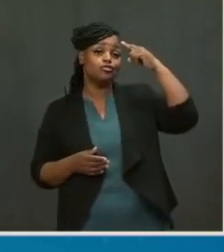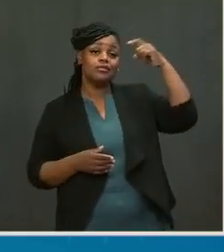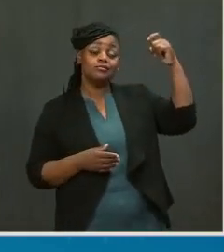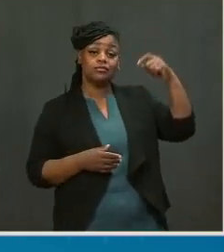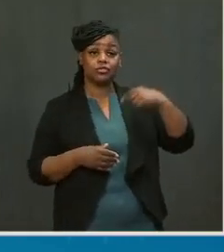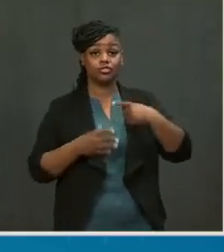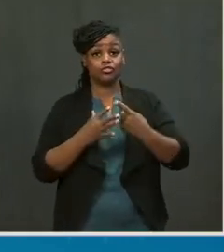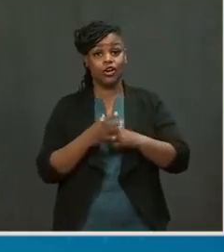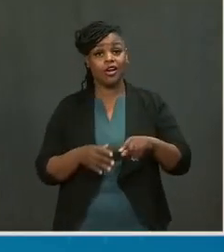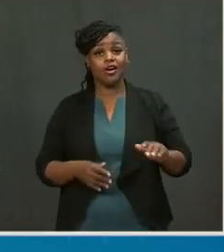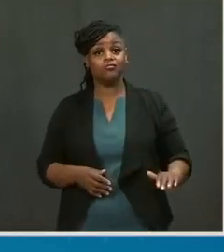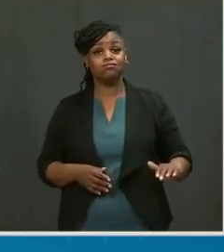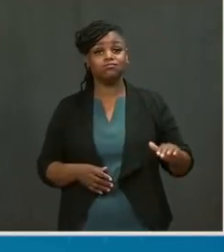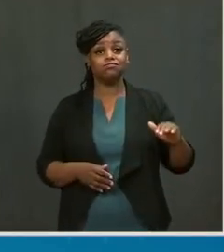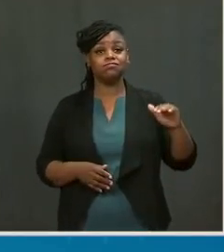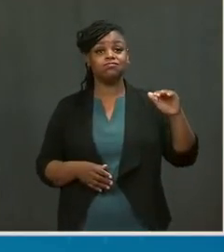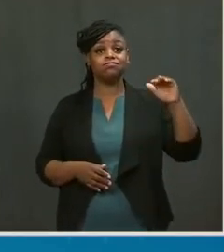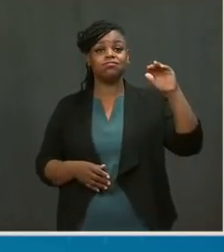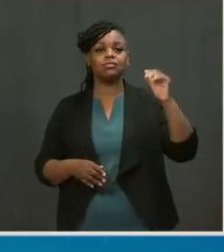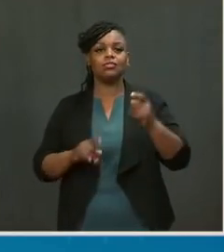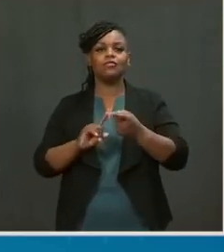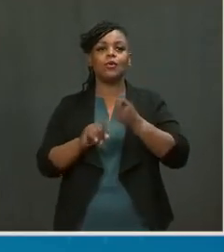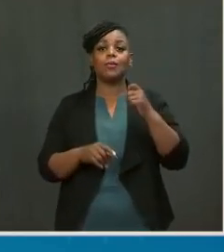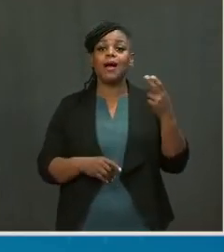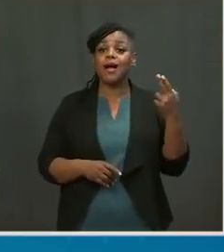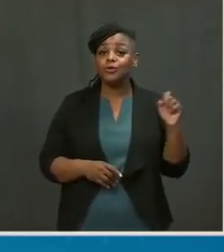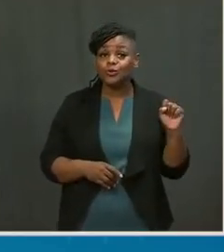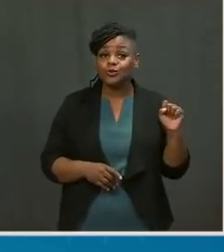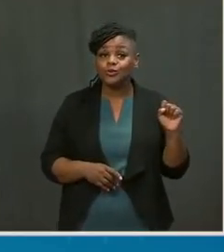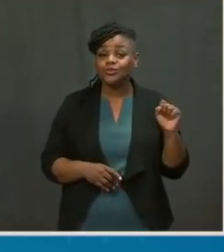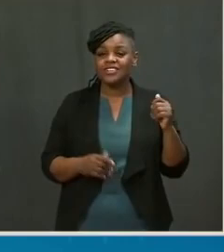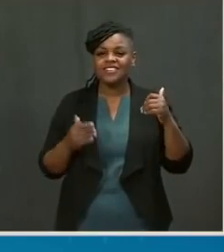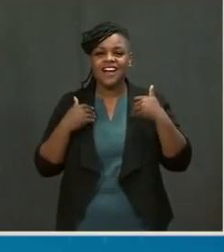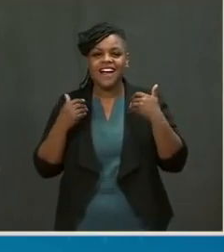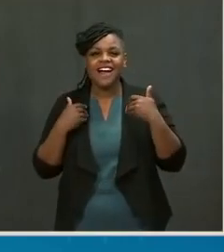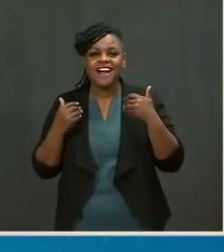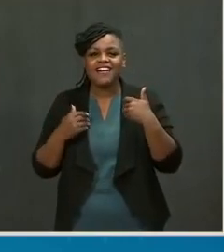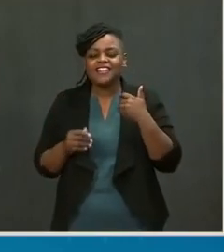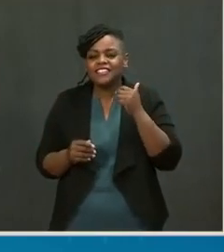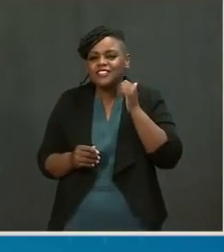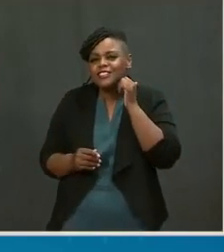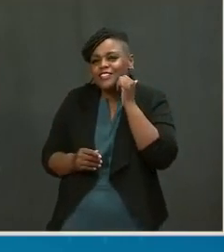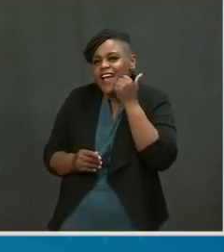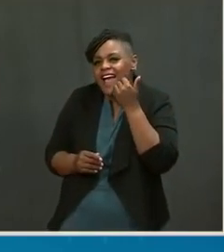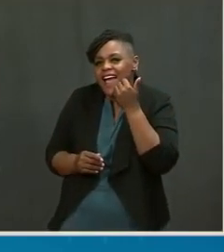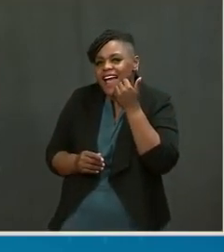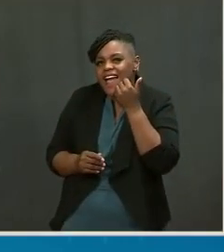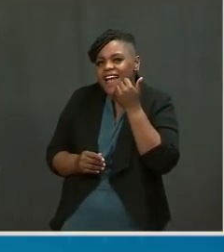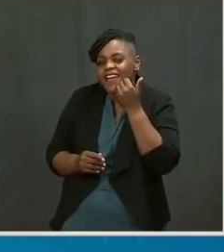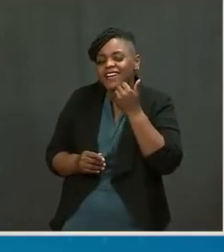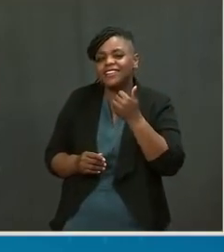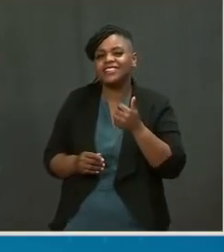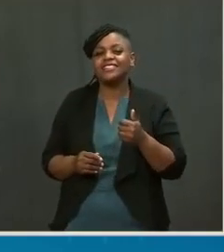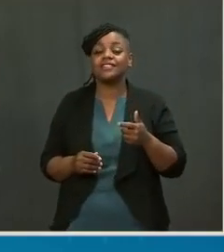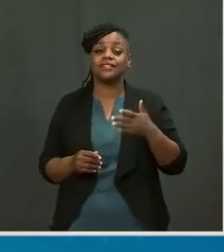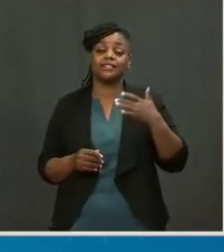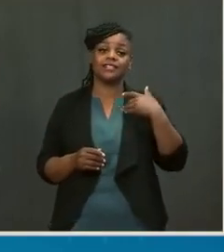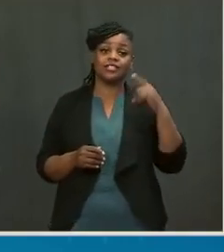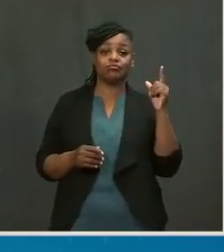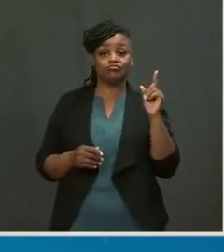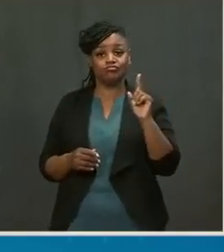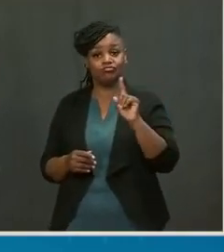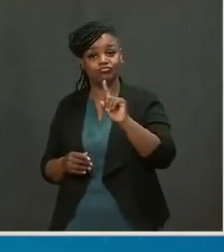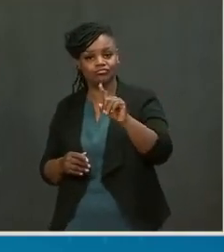18-year-old fresh out of vocational high school where I first studied electrical. Walking into my first day of work into a